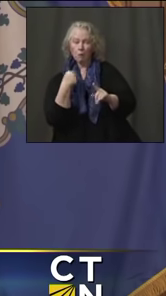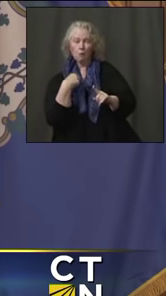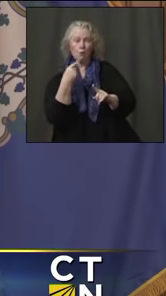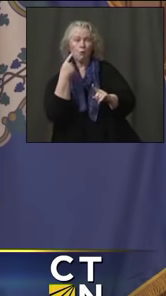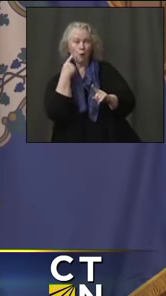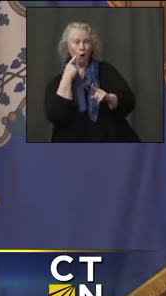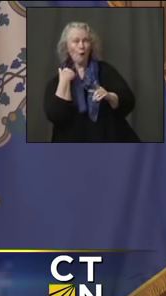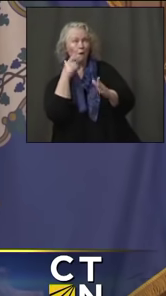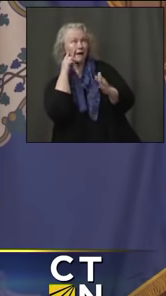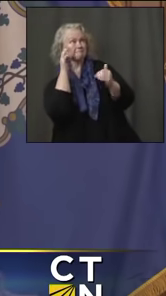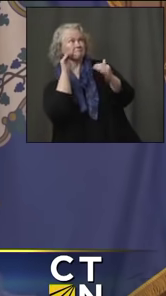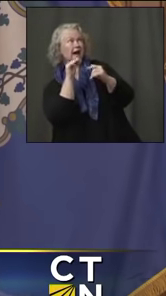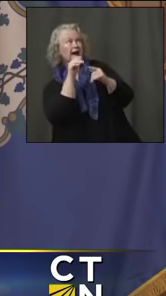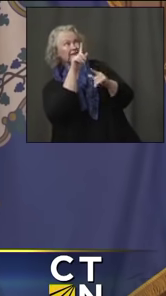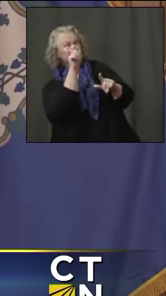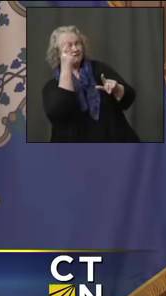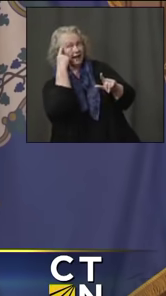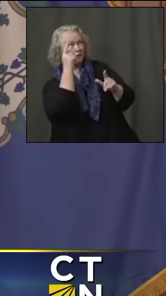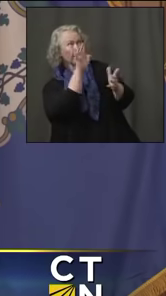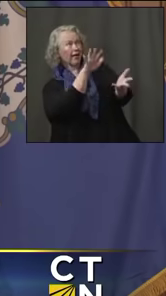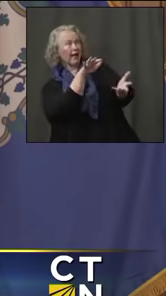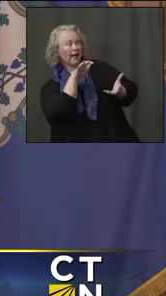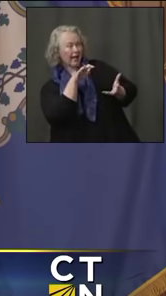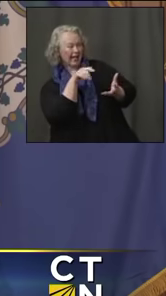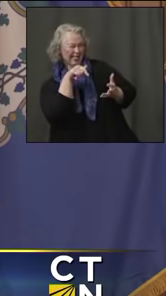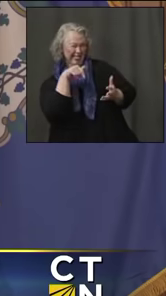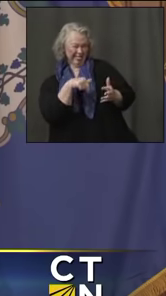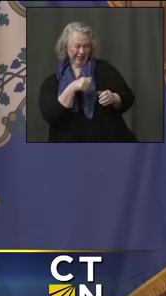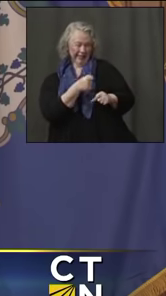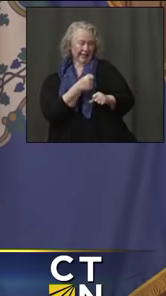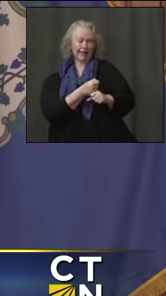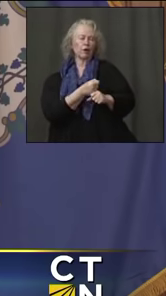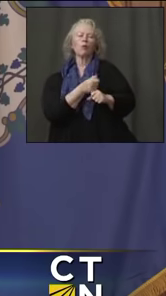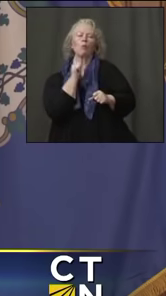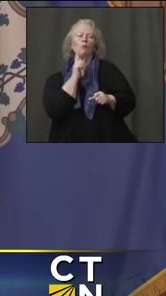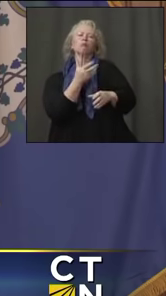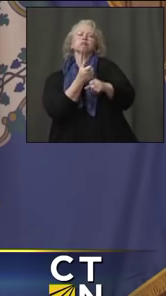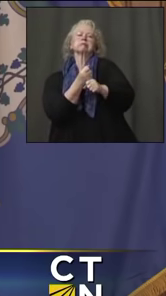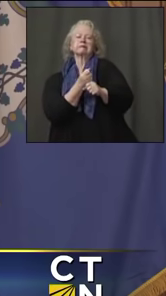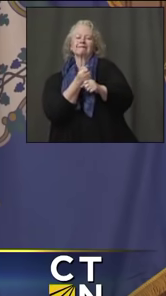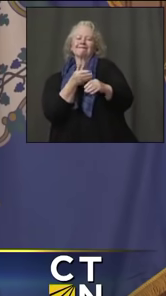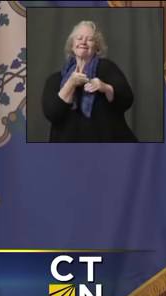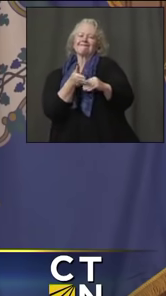from the feds in this fiscal year. It's in the next fiscal year, so it's really